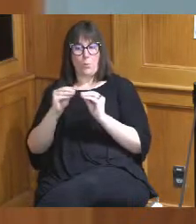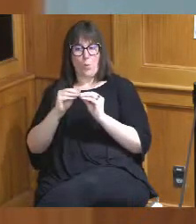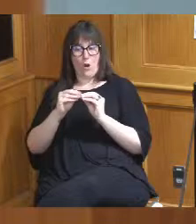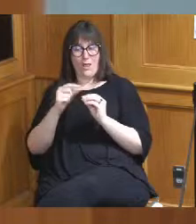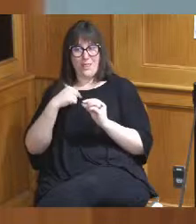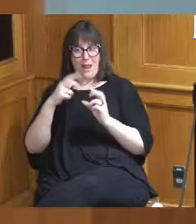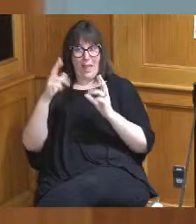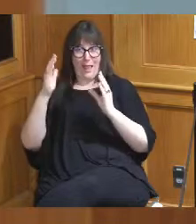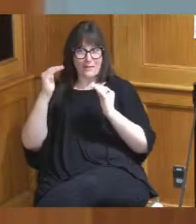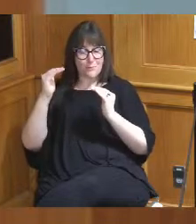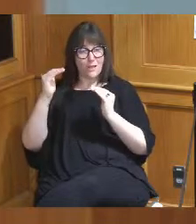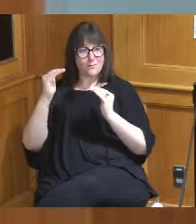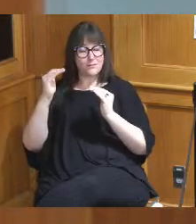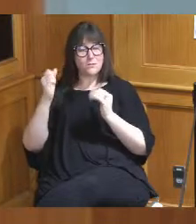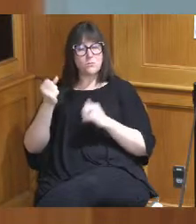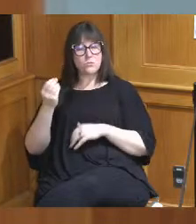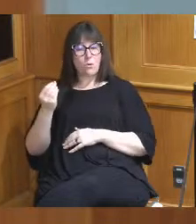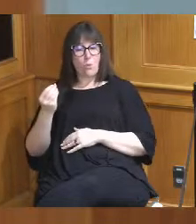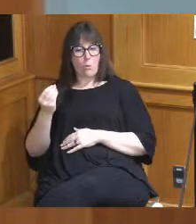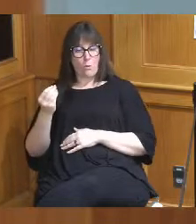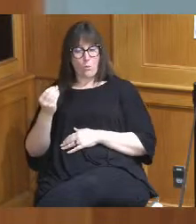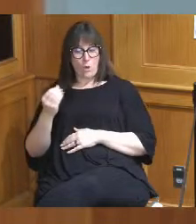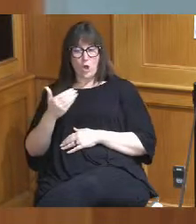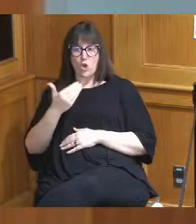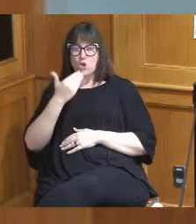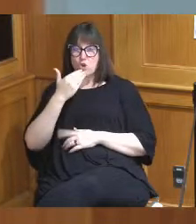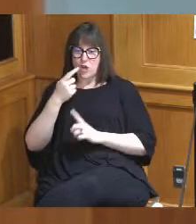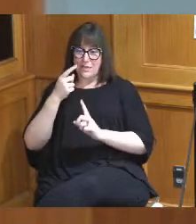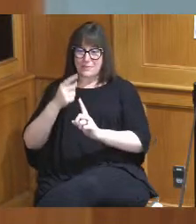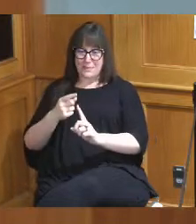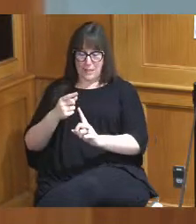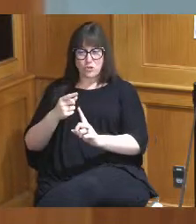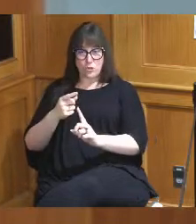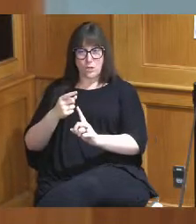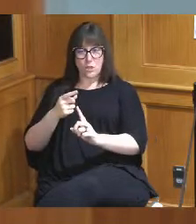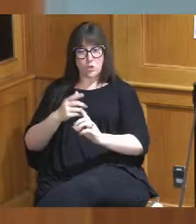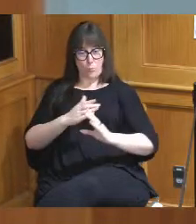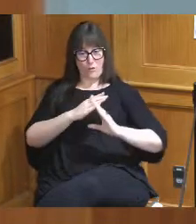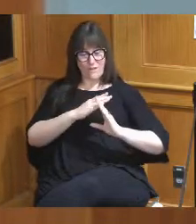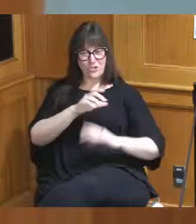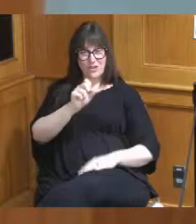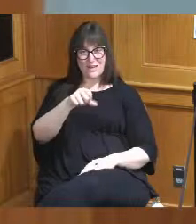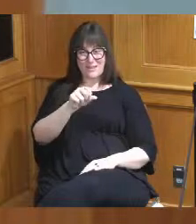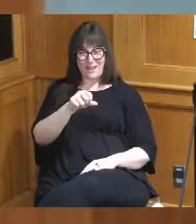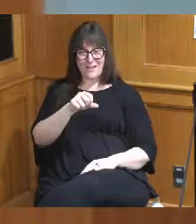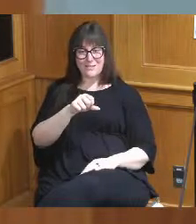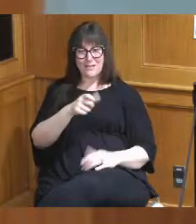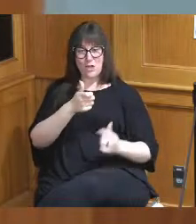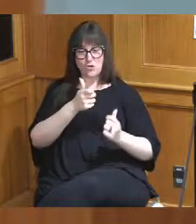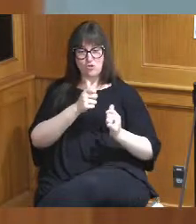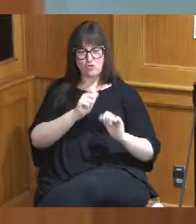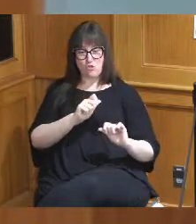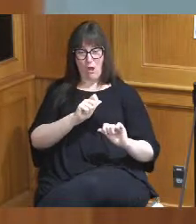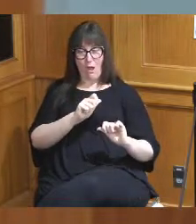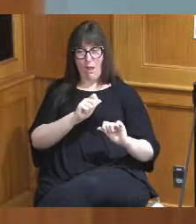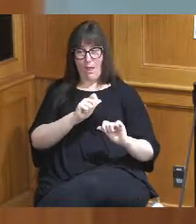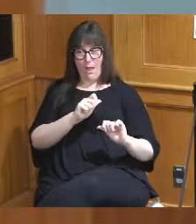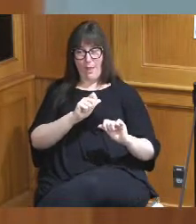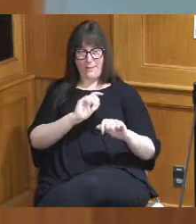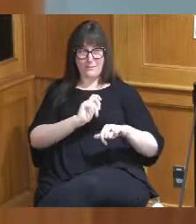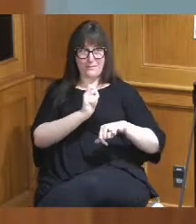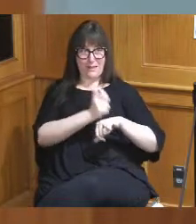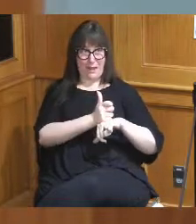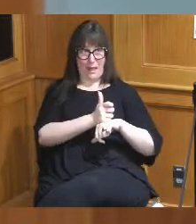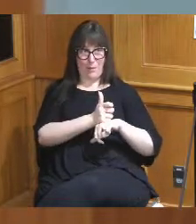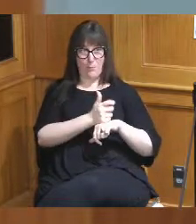anticipated. So although the good intention was to move forward with prevention, and to try to get that in place.